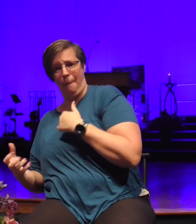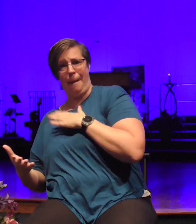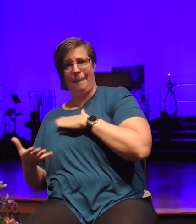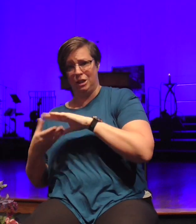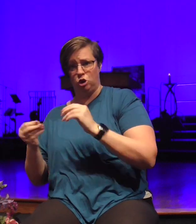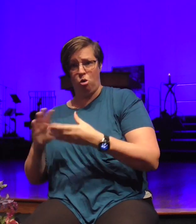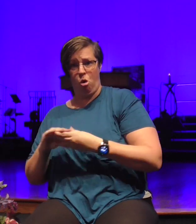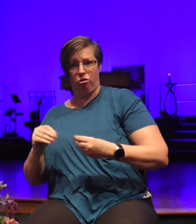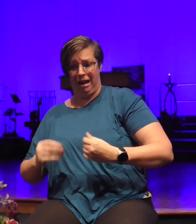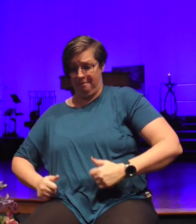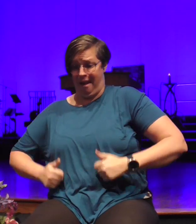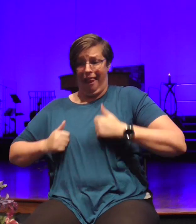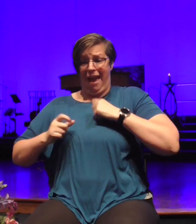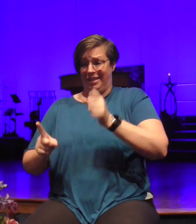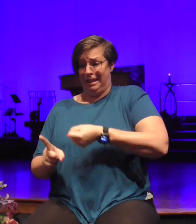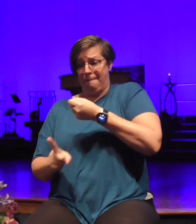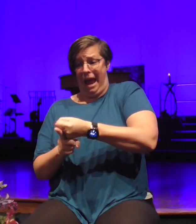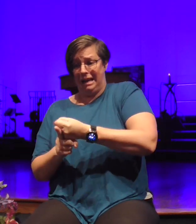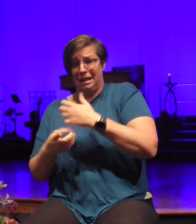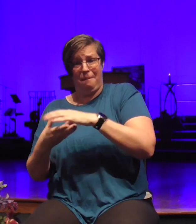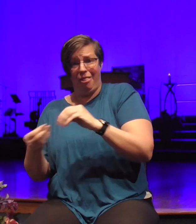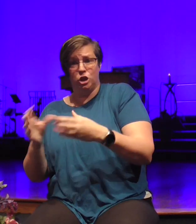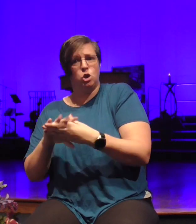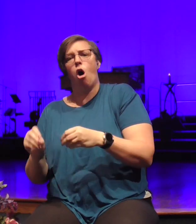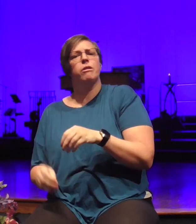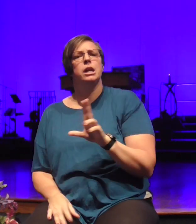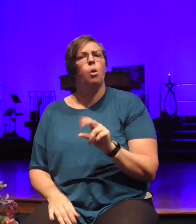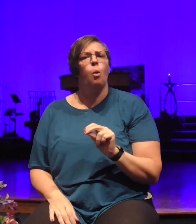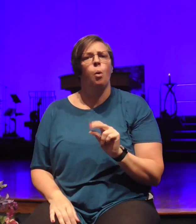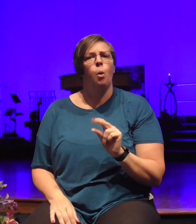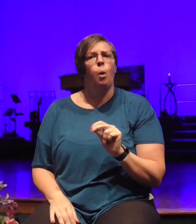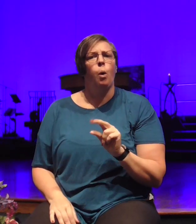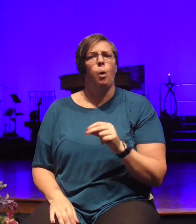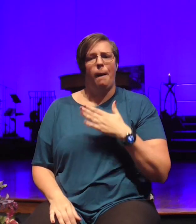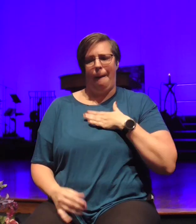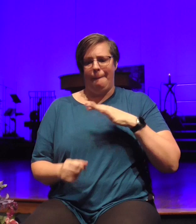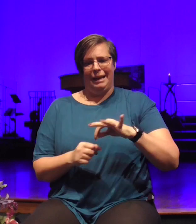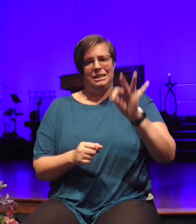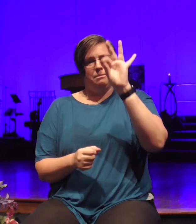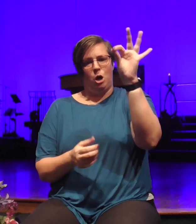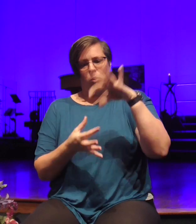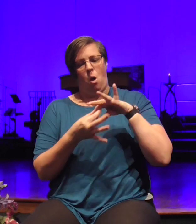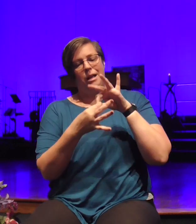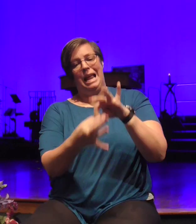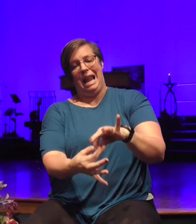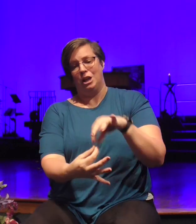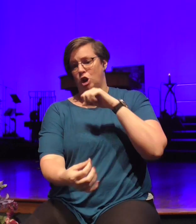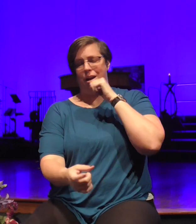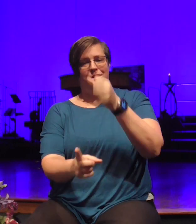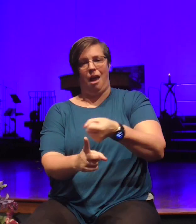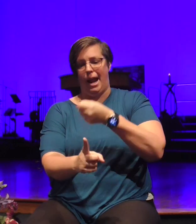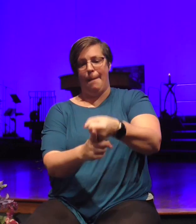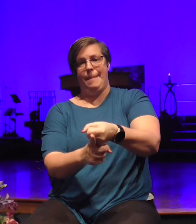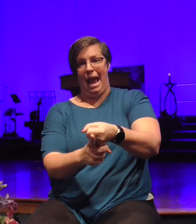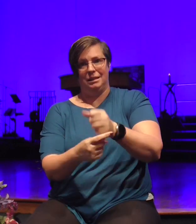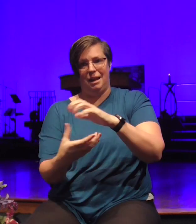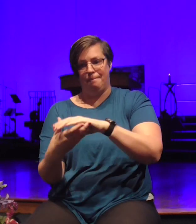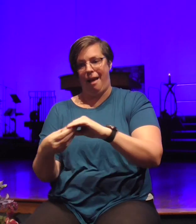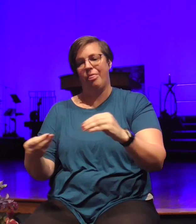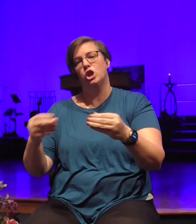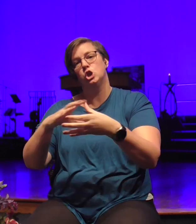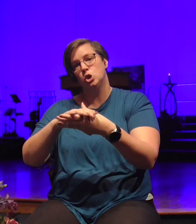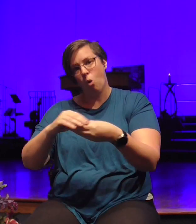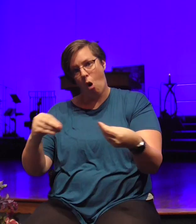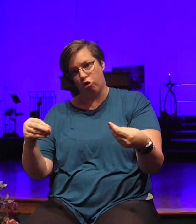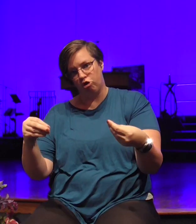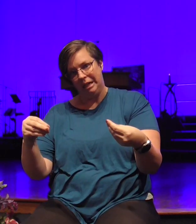story. My spiritual connection is not impacted by my story. My story